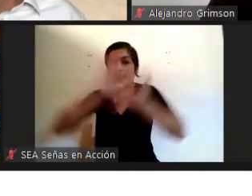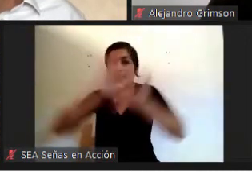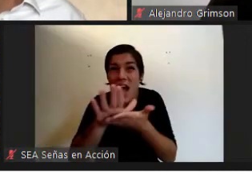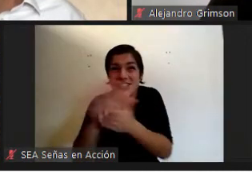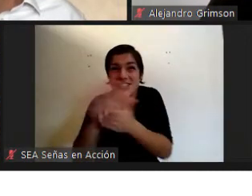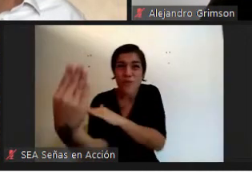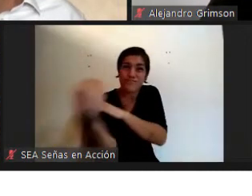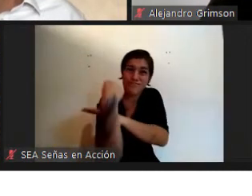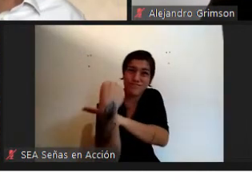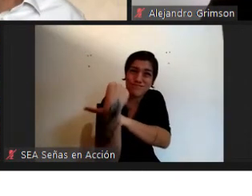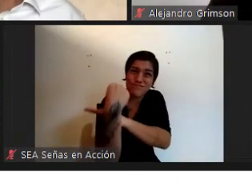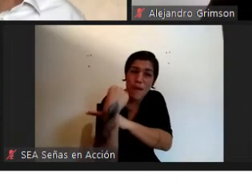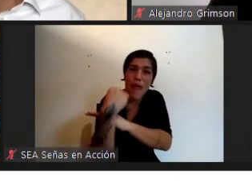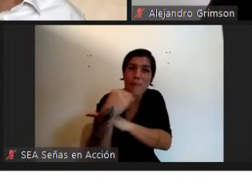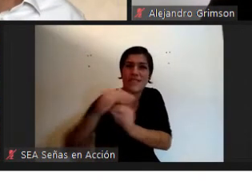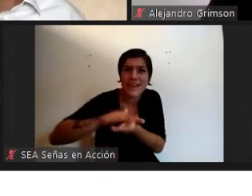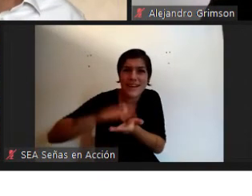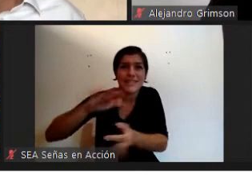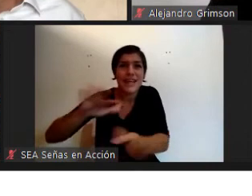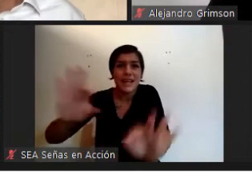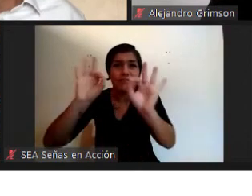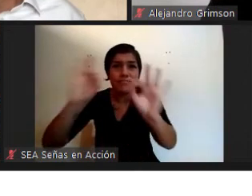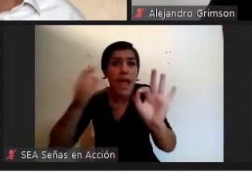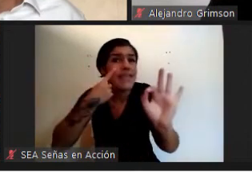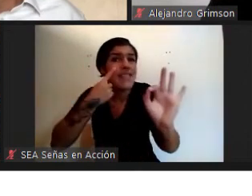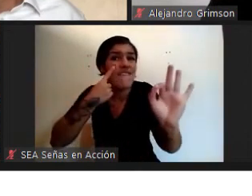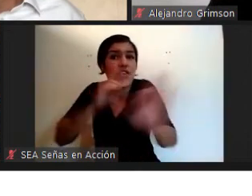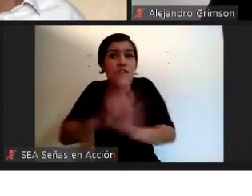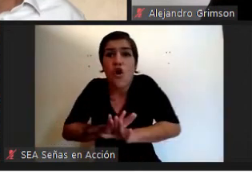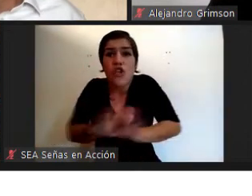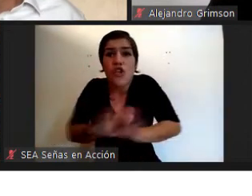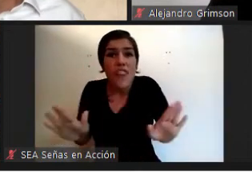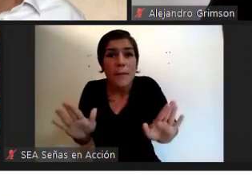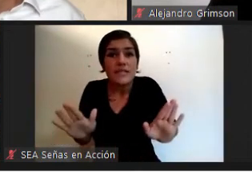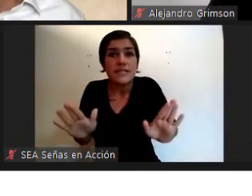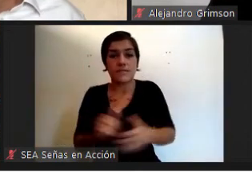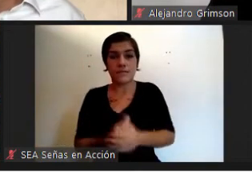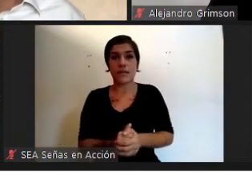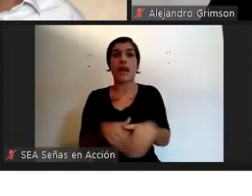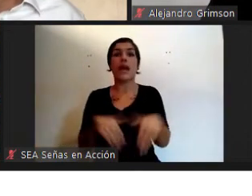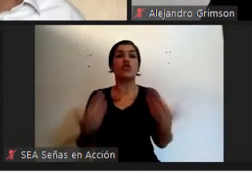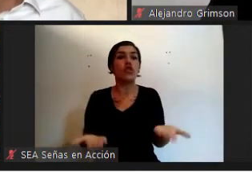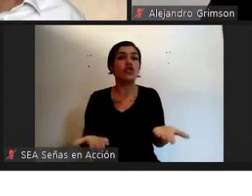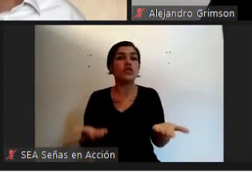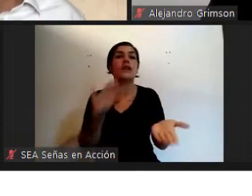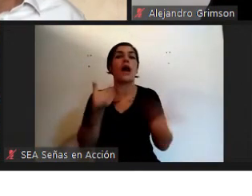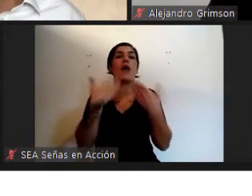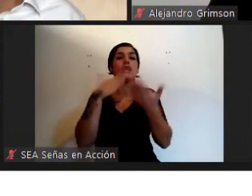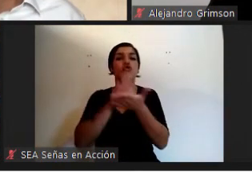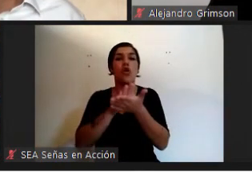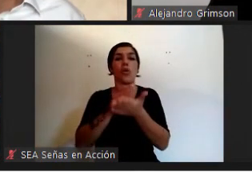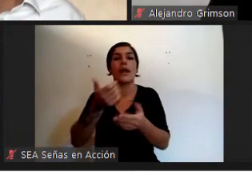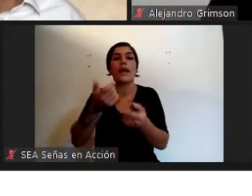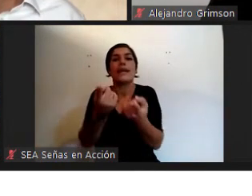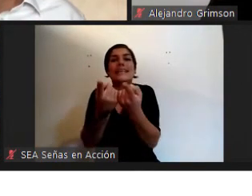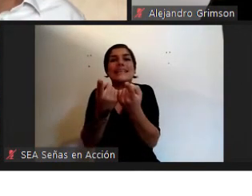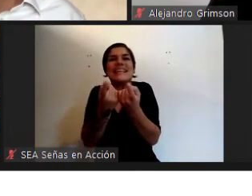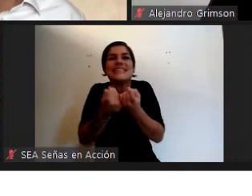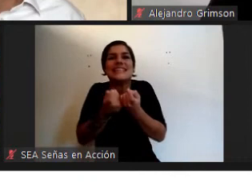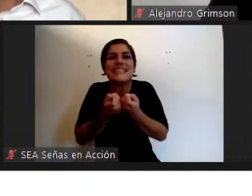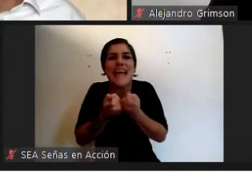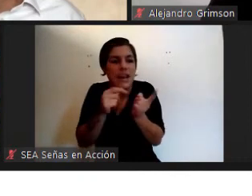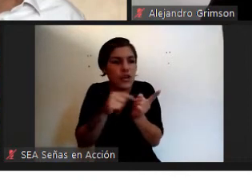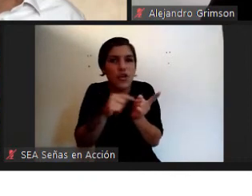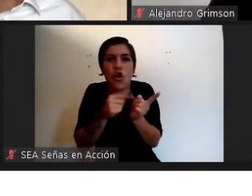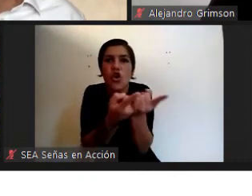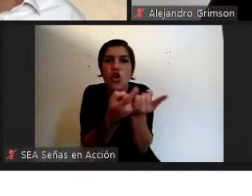contexts here. And this would also happen in connection to these modes of virtuality that happened in many of the